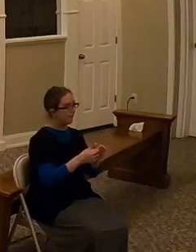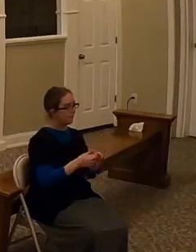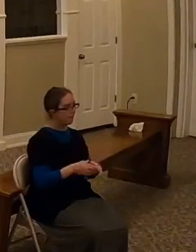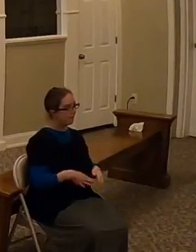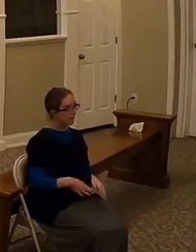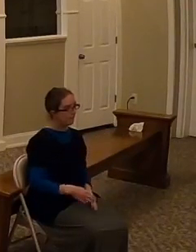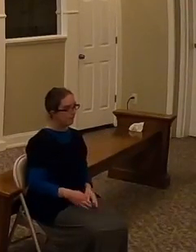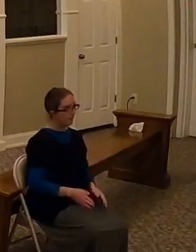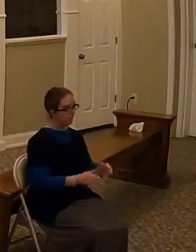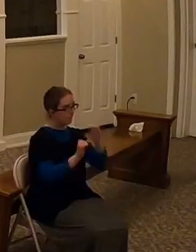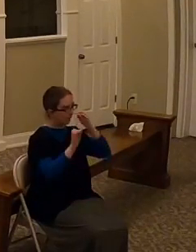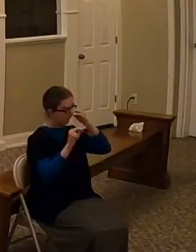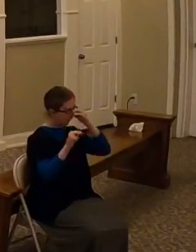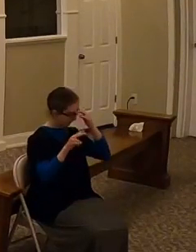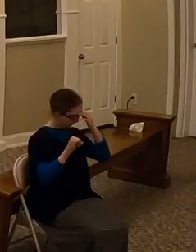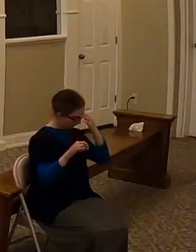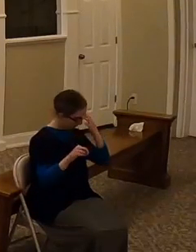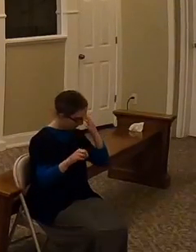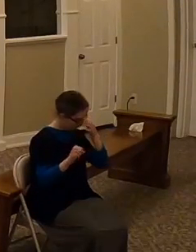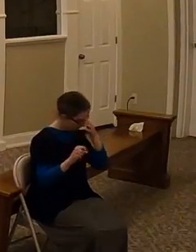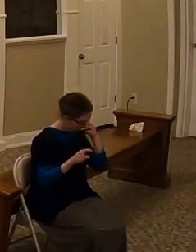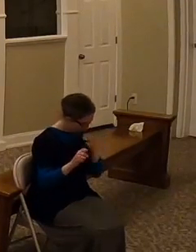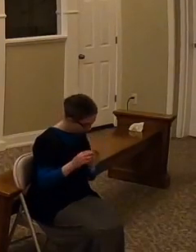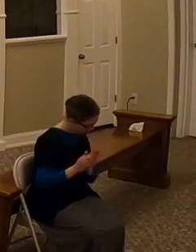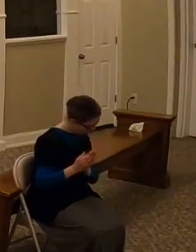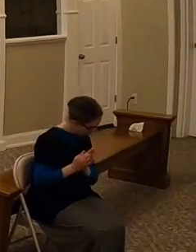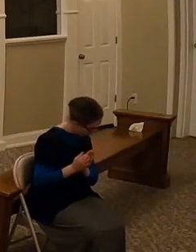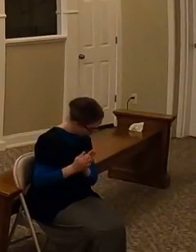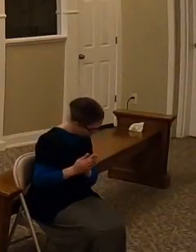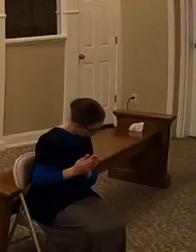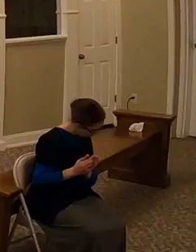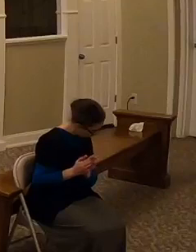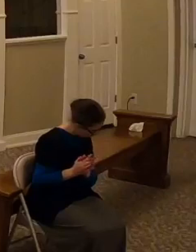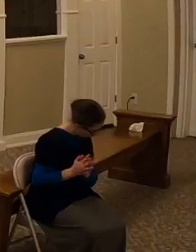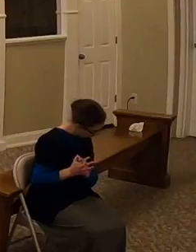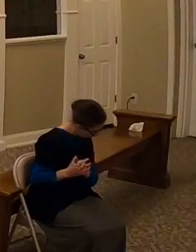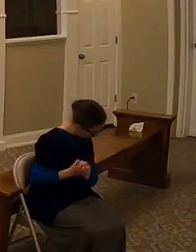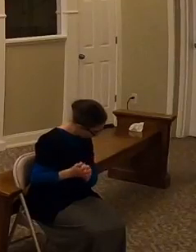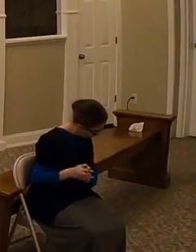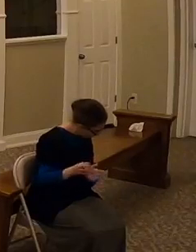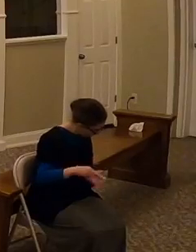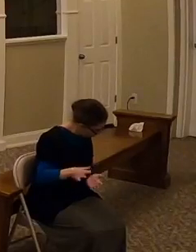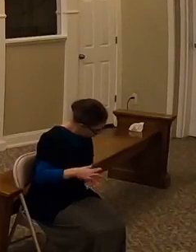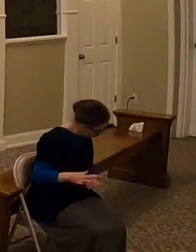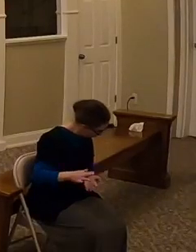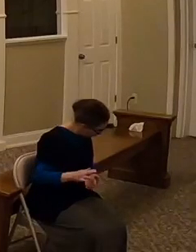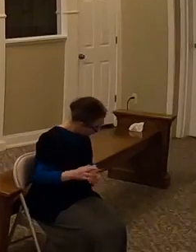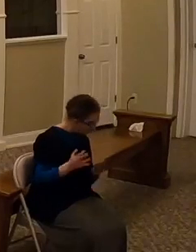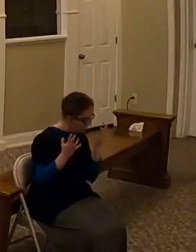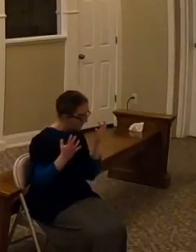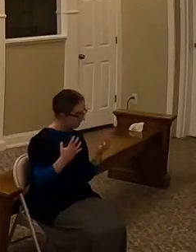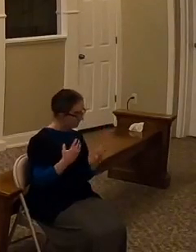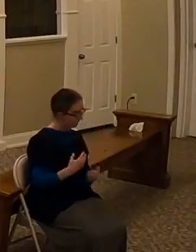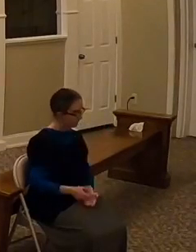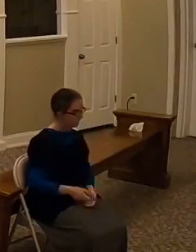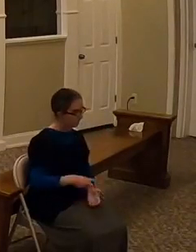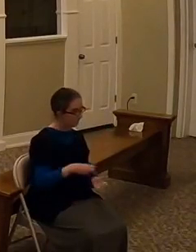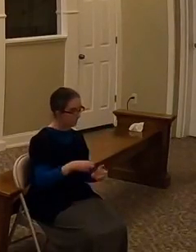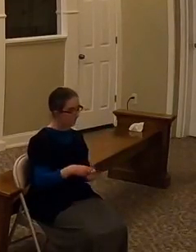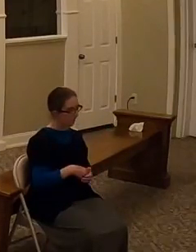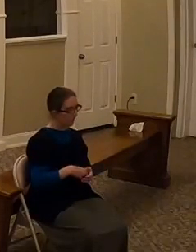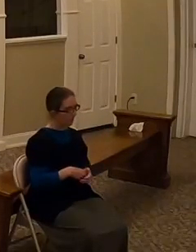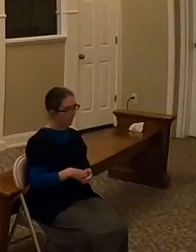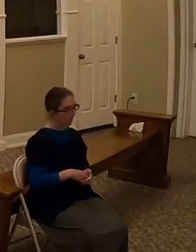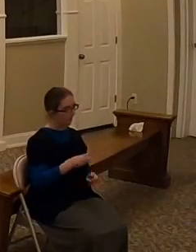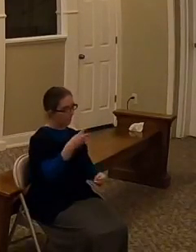brace up and reinvigorate and set right your slackened and weakened and drooping hands. They're to be holy hands. Amen. Those knees should be